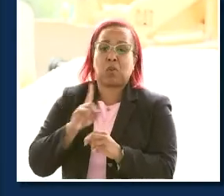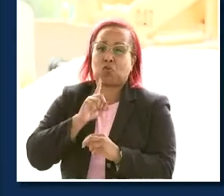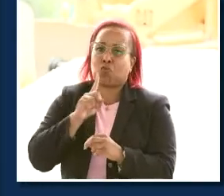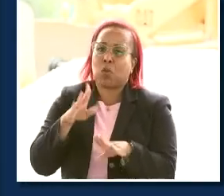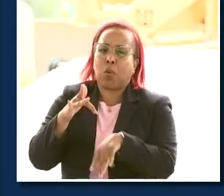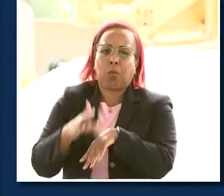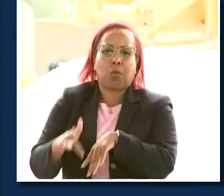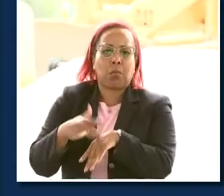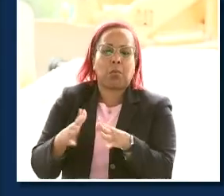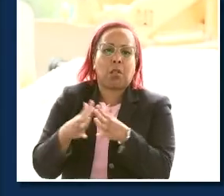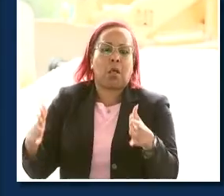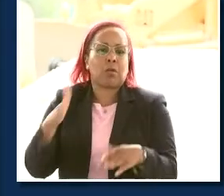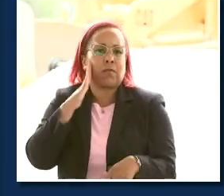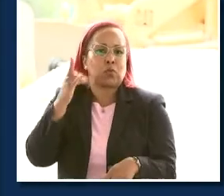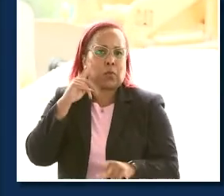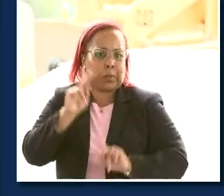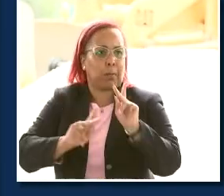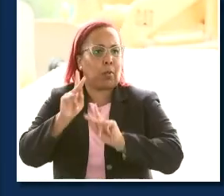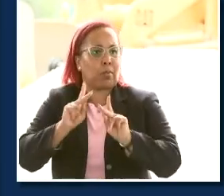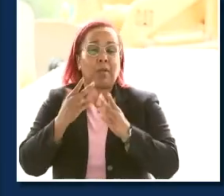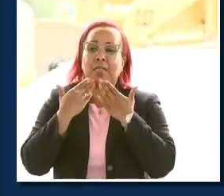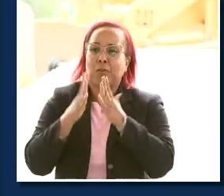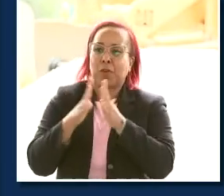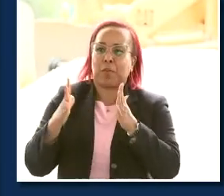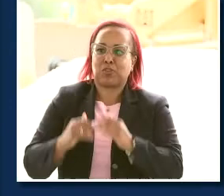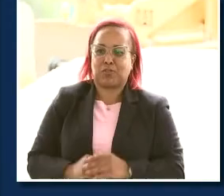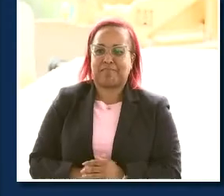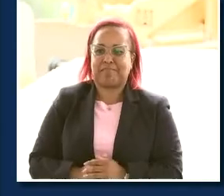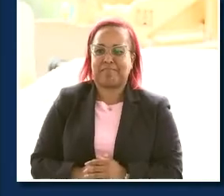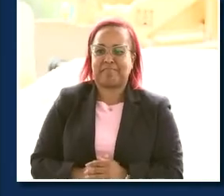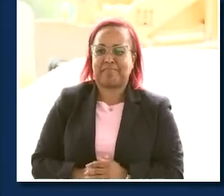open up a lot of futures for a lot of people. Thank you very much.